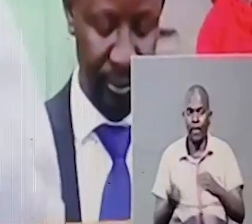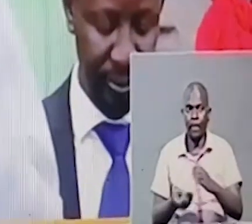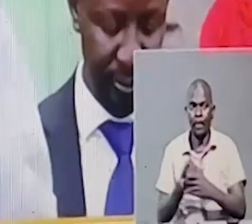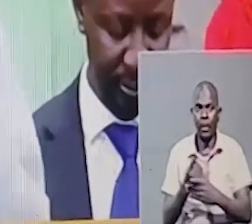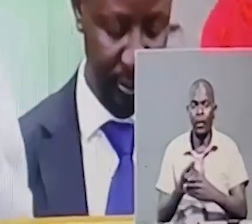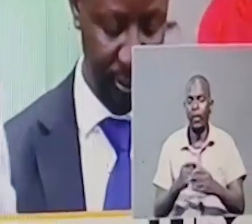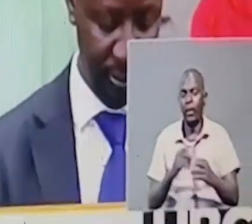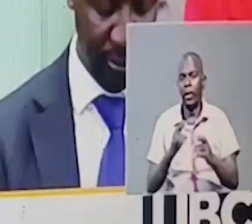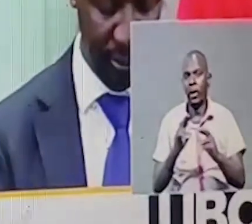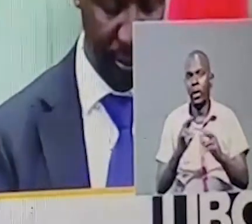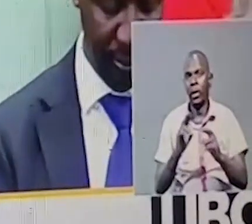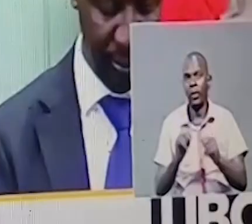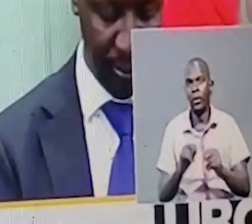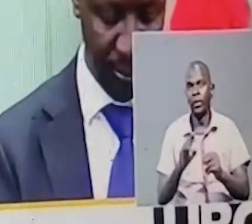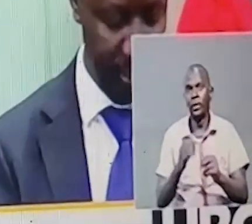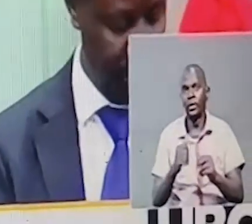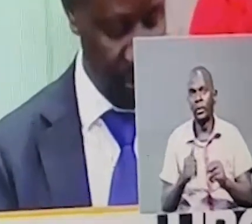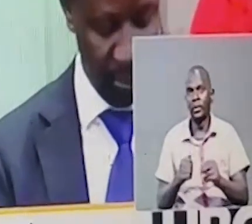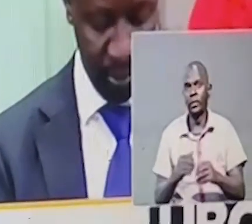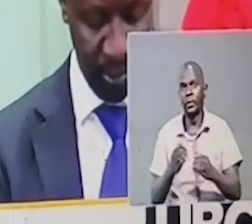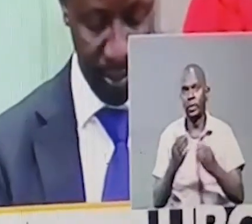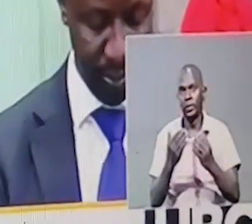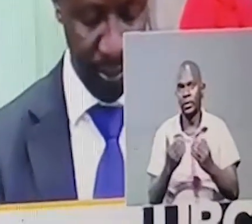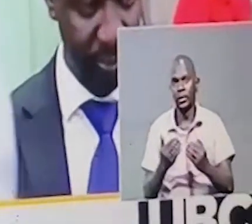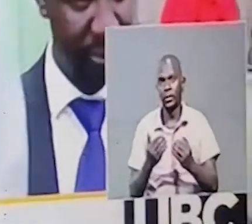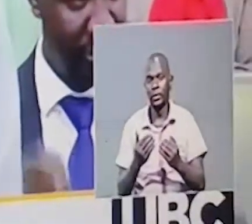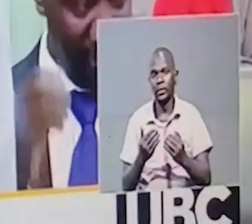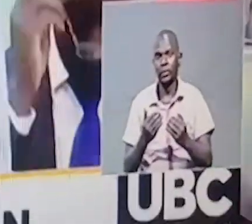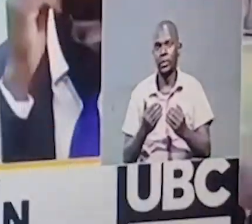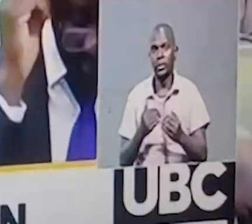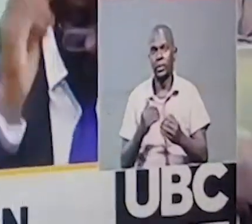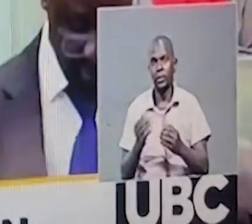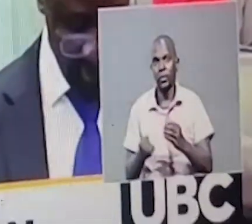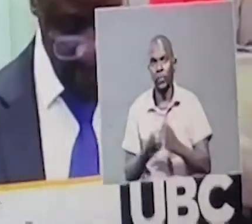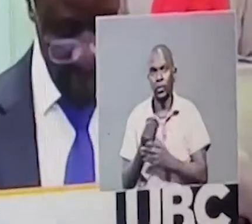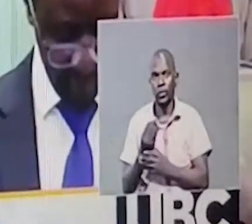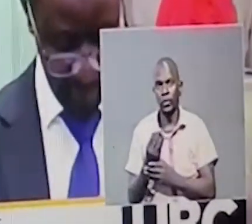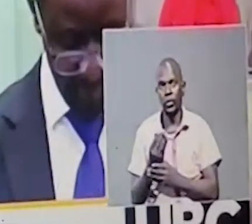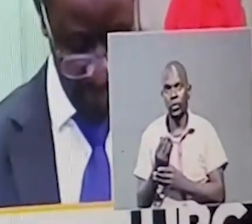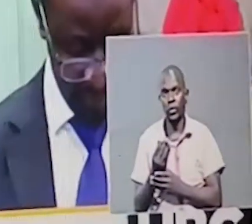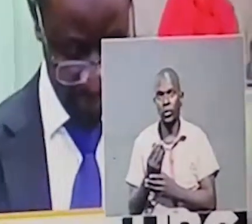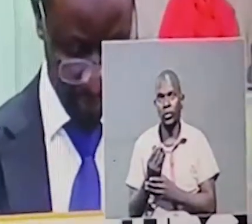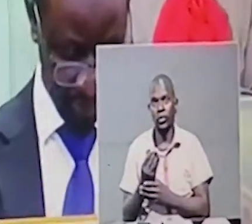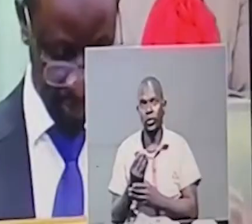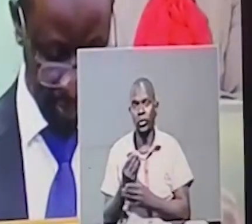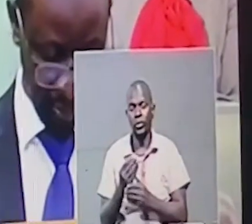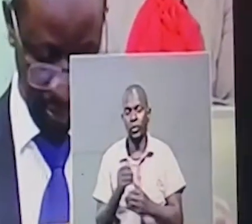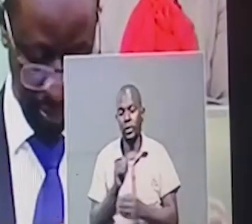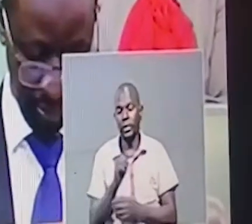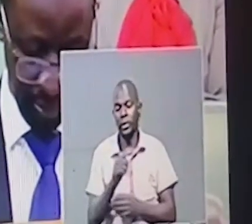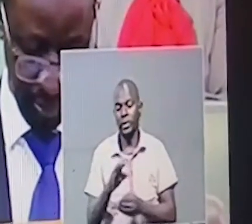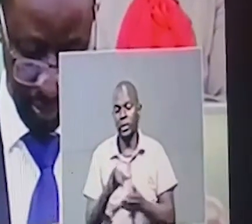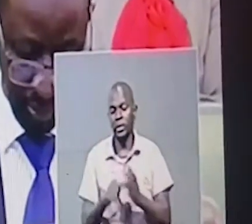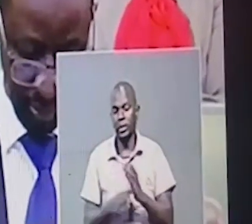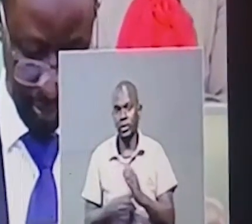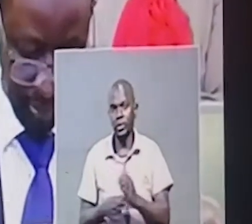that I'm not entitled to, therefore, I move, as far as this motion is